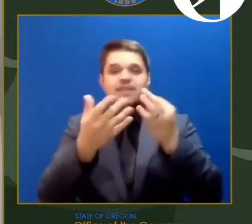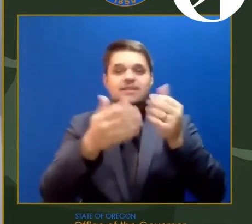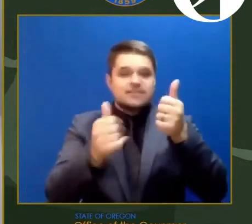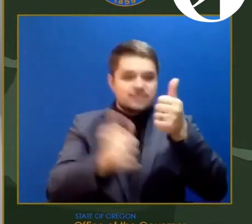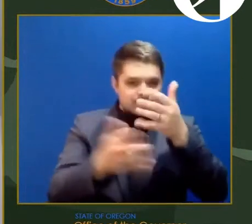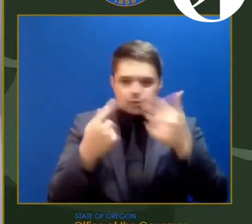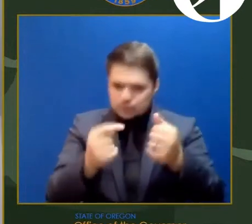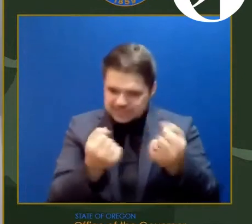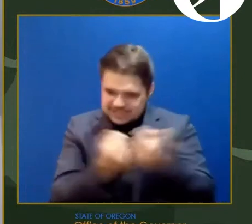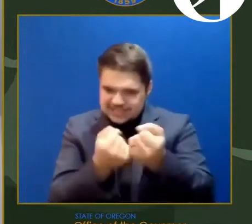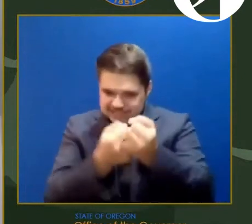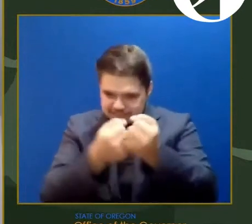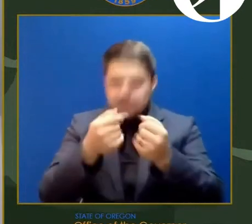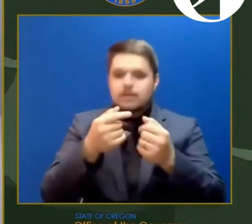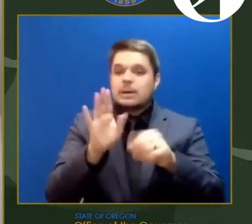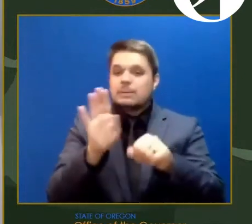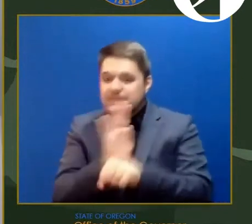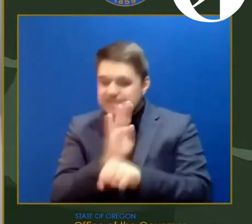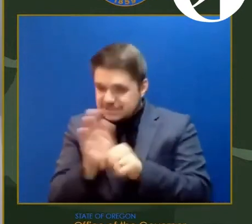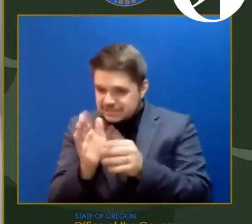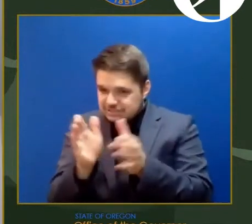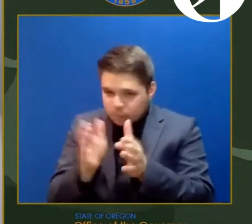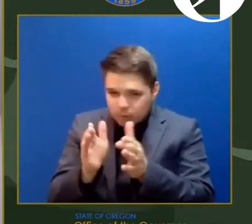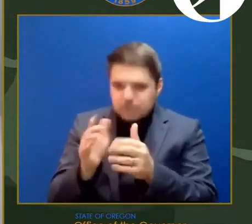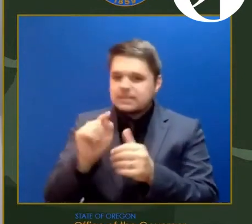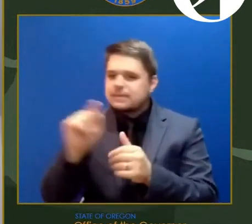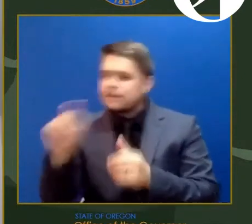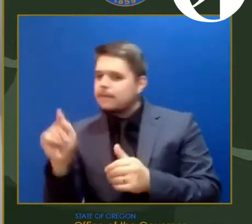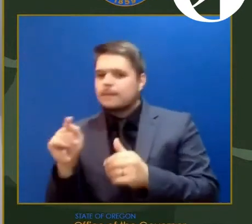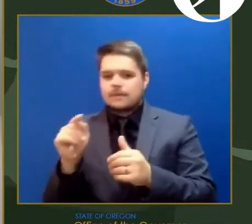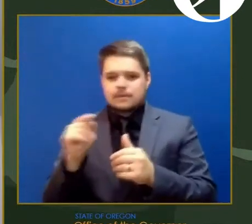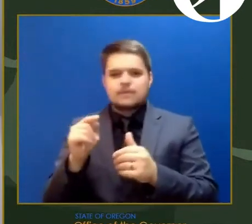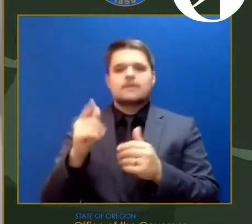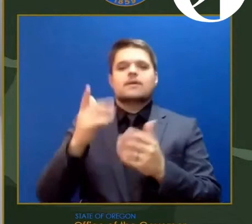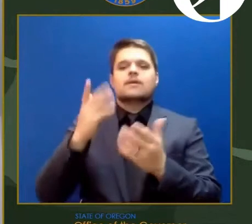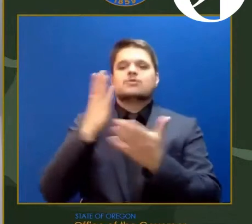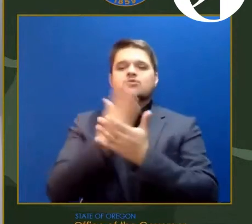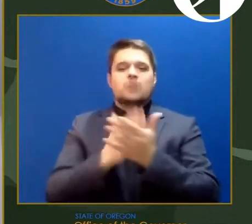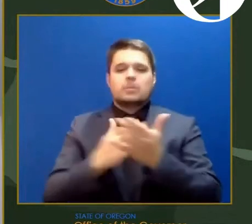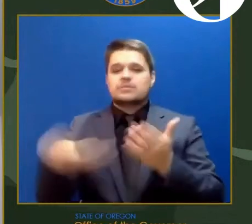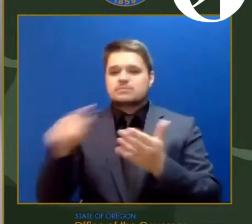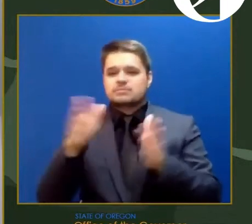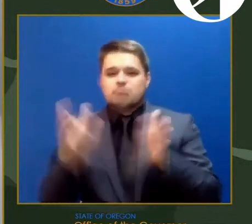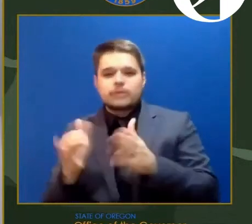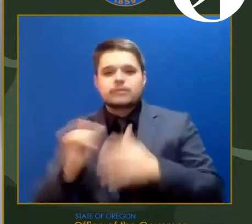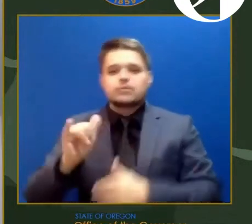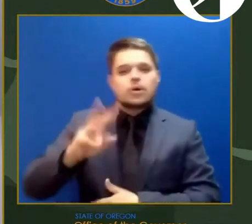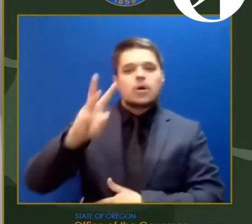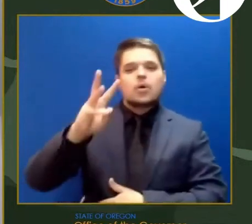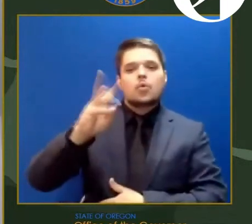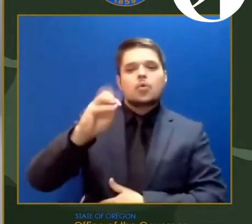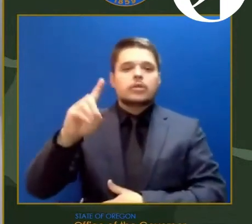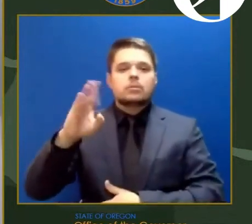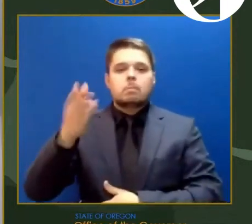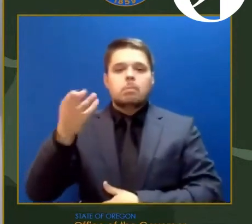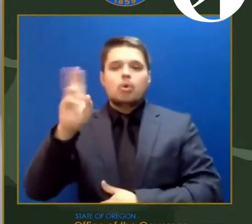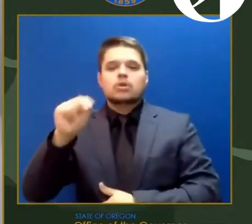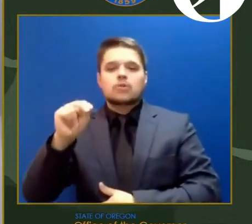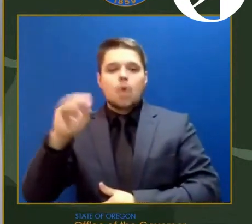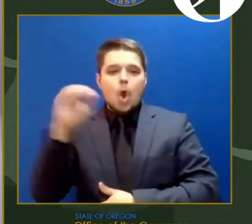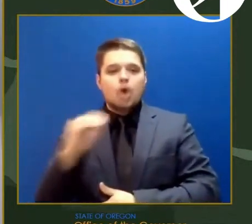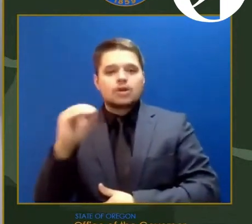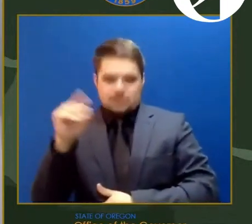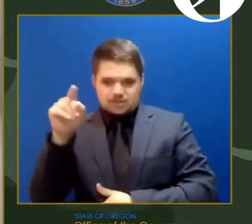little businesses on Front Street in Woodburn, Oregon, that all of those businesses are owned by Latinx, Mexican